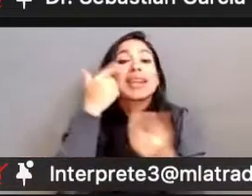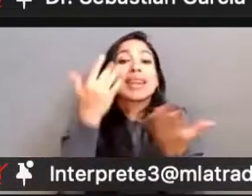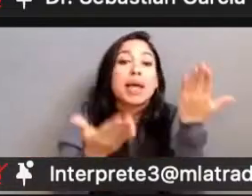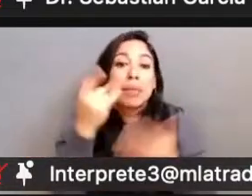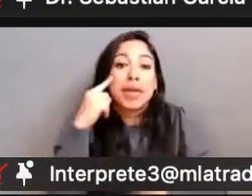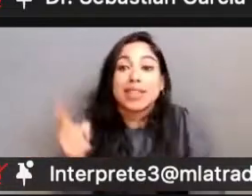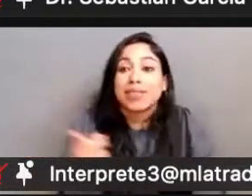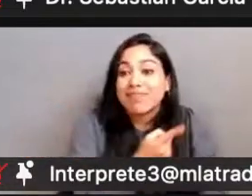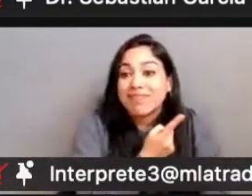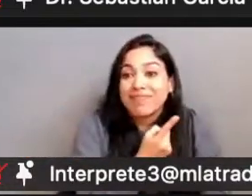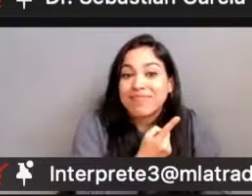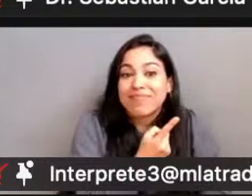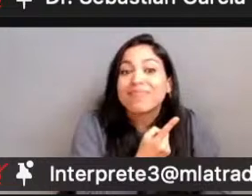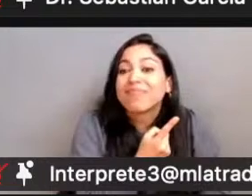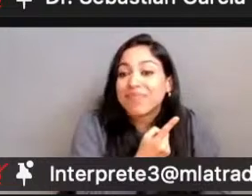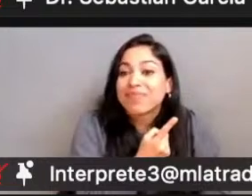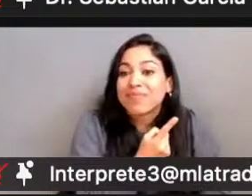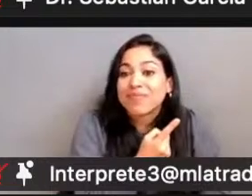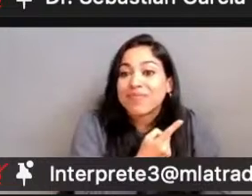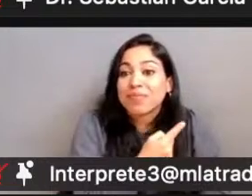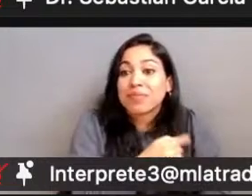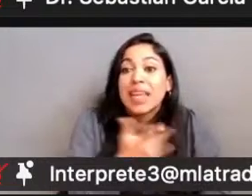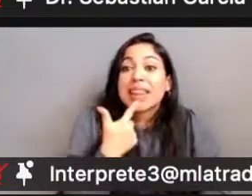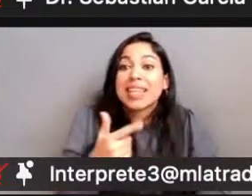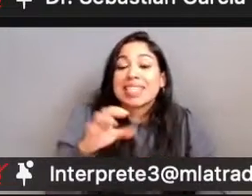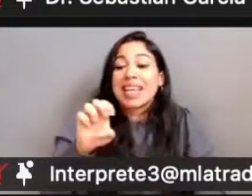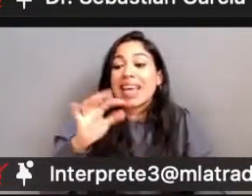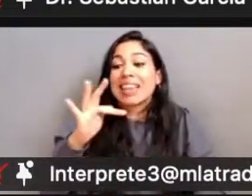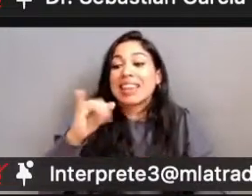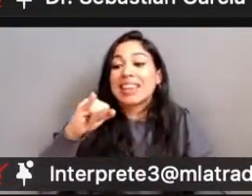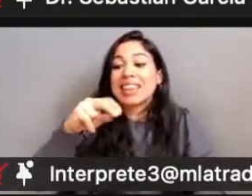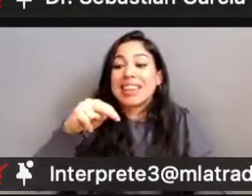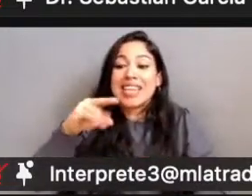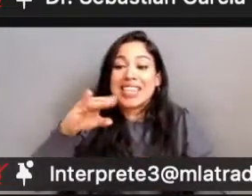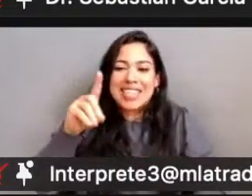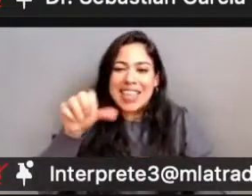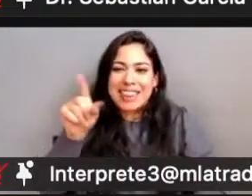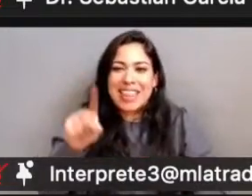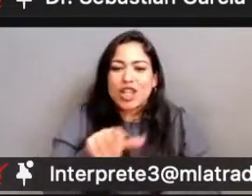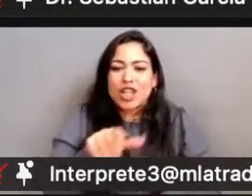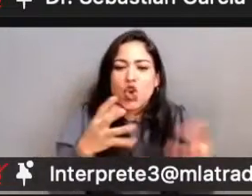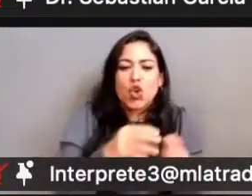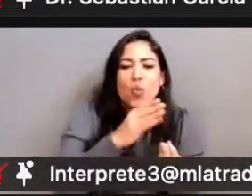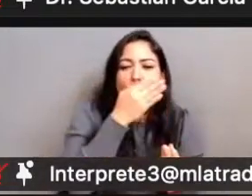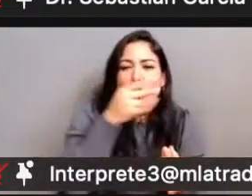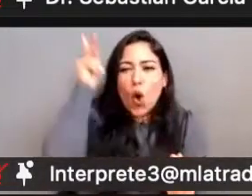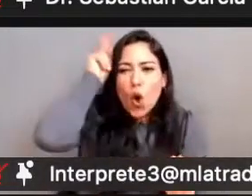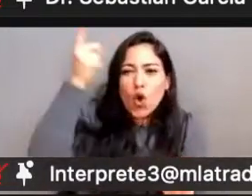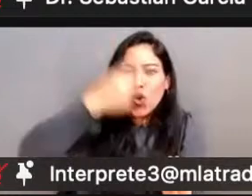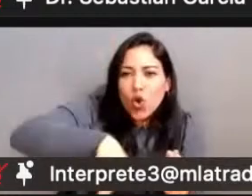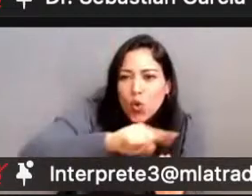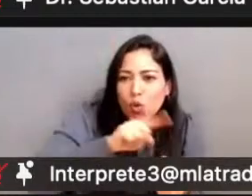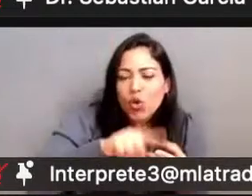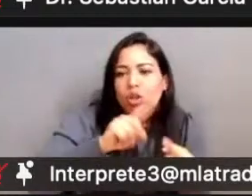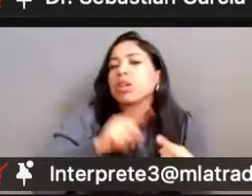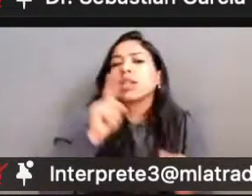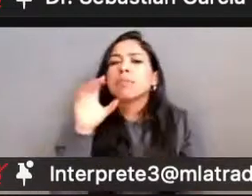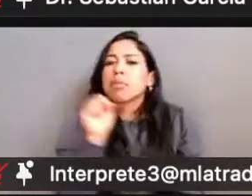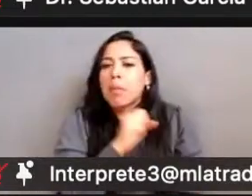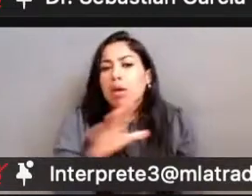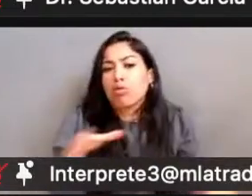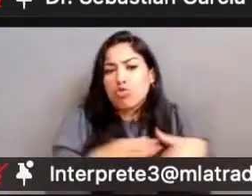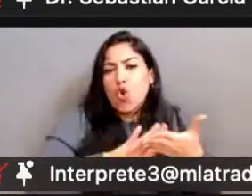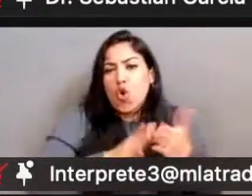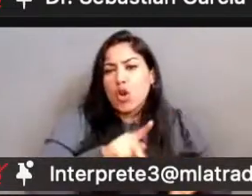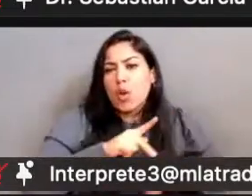According to social determinants because of COVID, you can see according to ethnicity, the indigenous people with